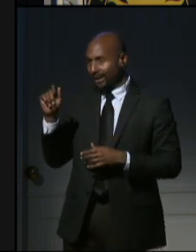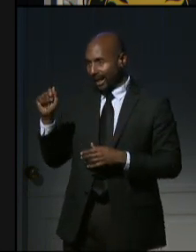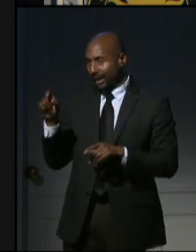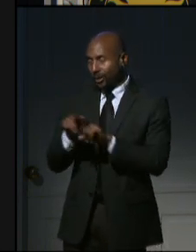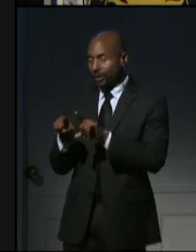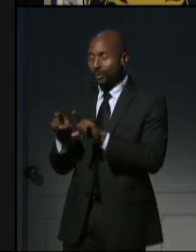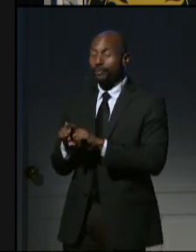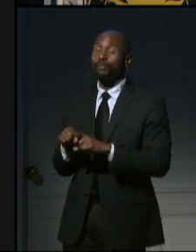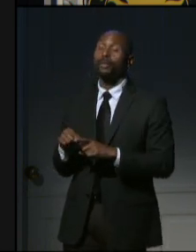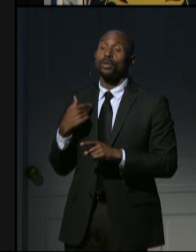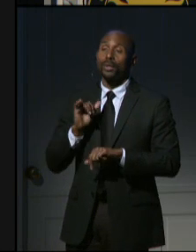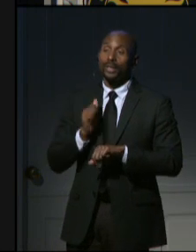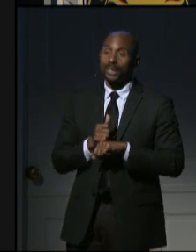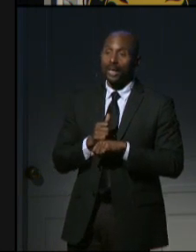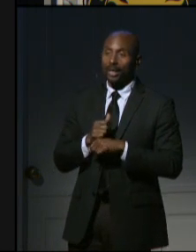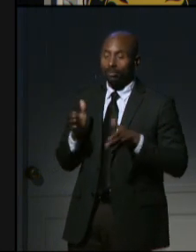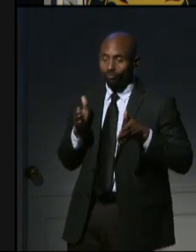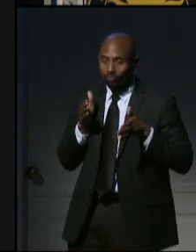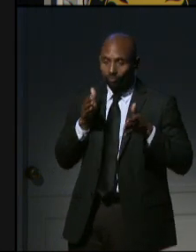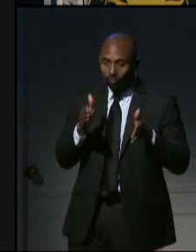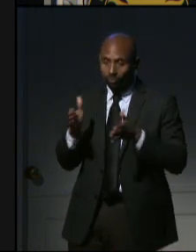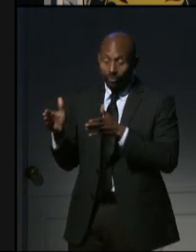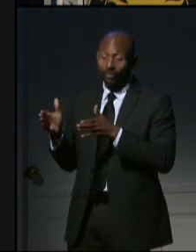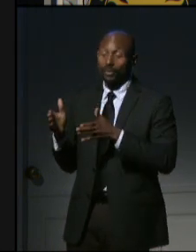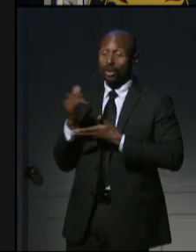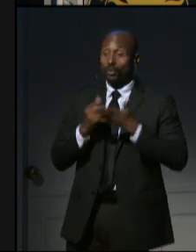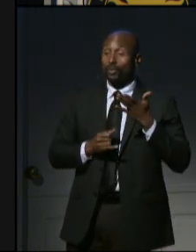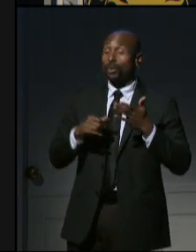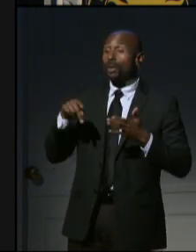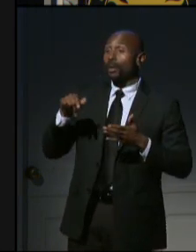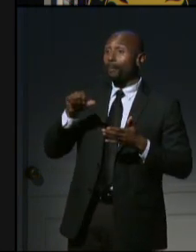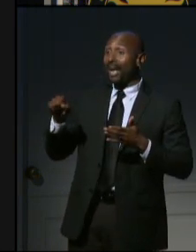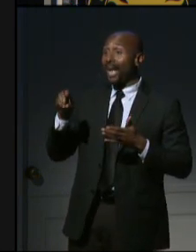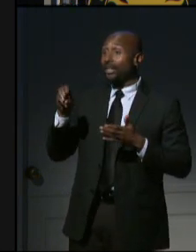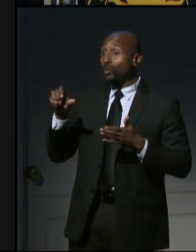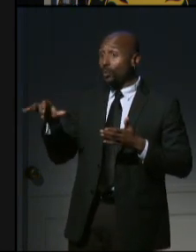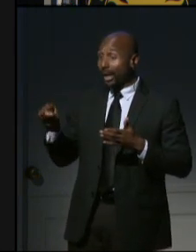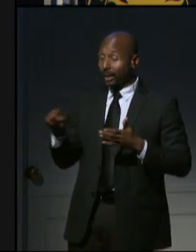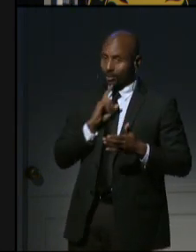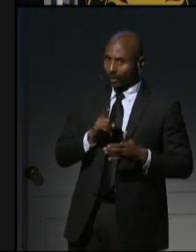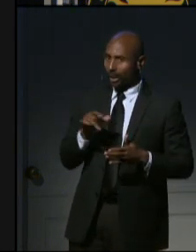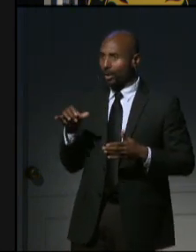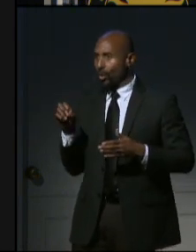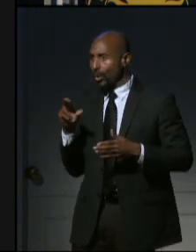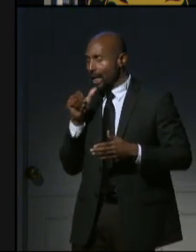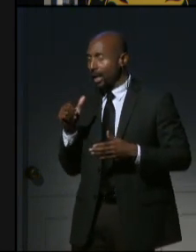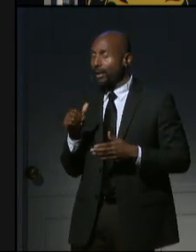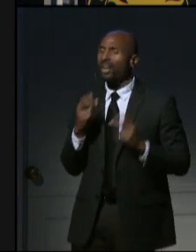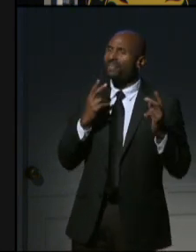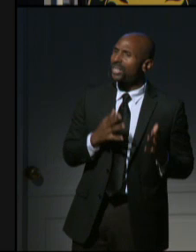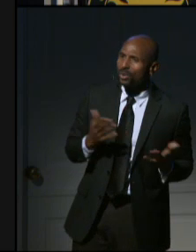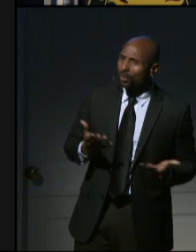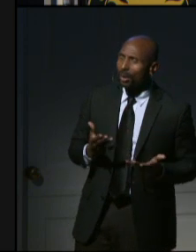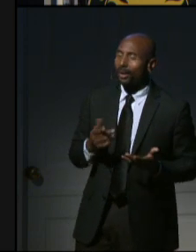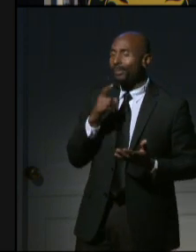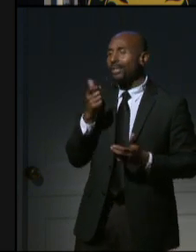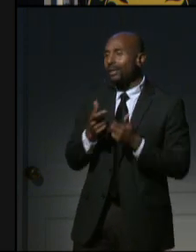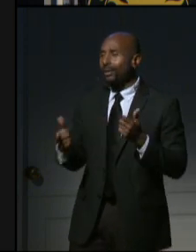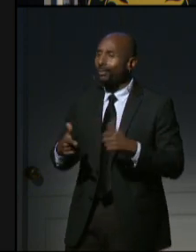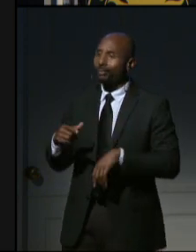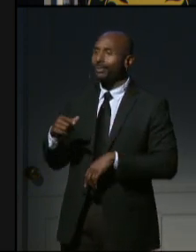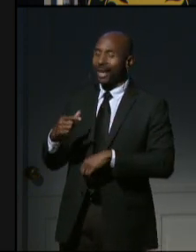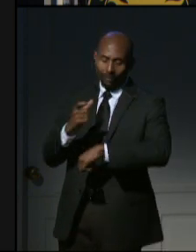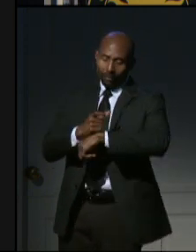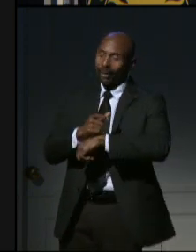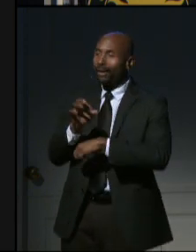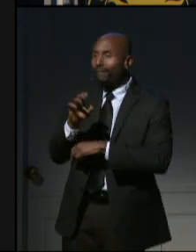we drew pathways of what were real pathways, and we also talked about like what is a visitor, because people wear a Fitbit and they have an iPad and they